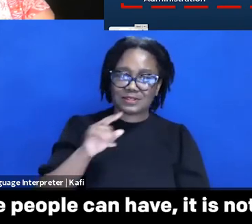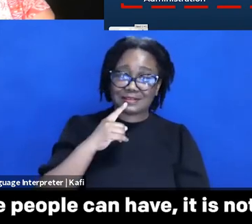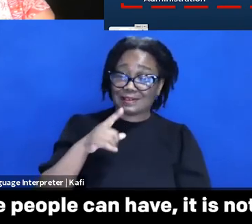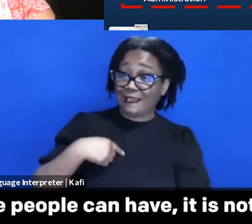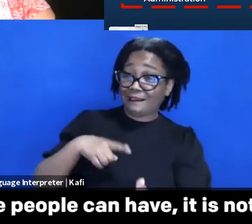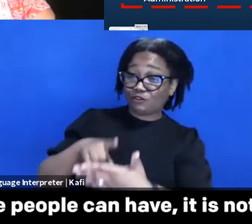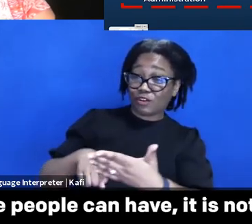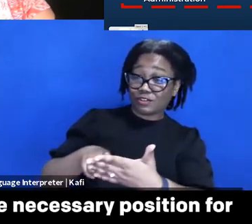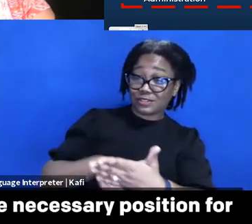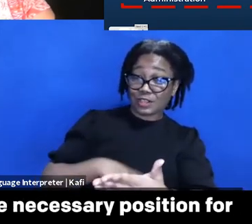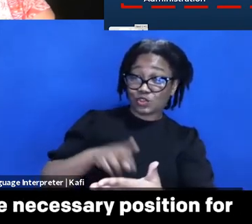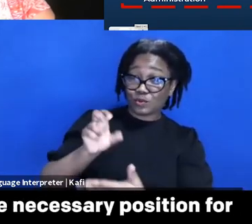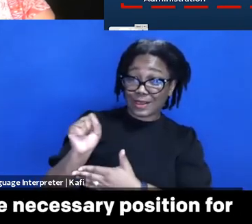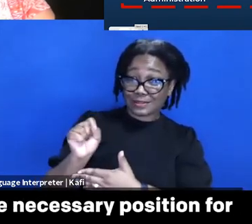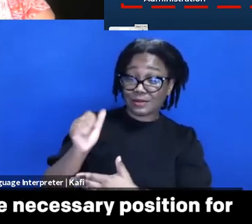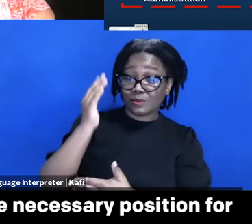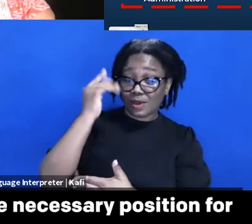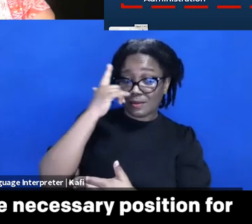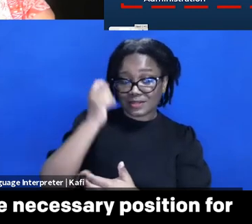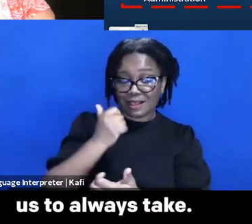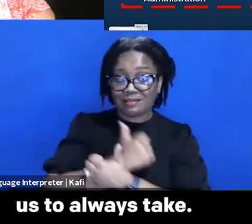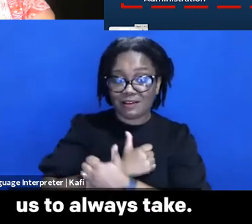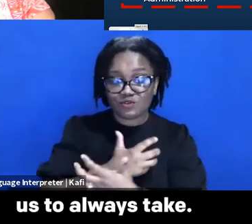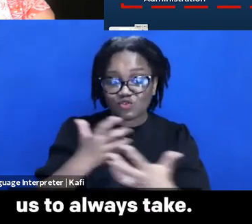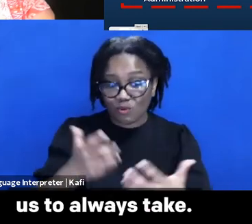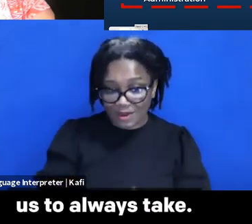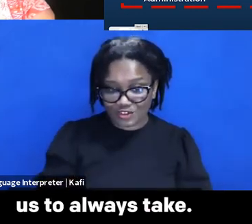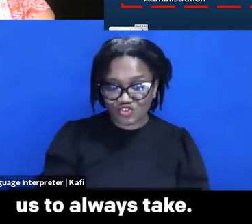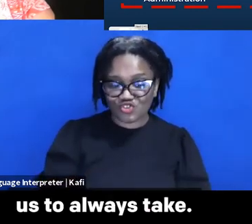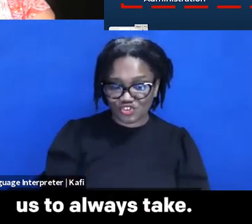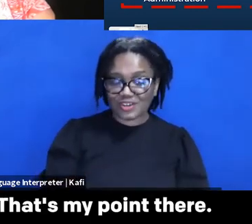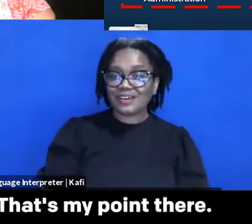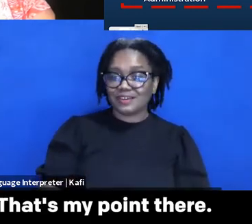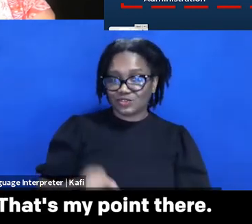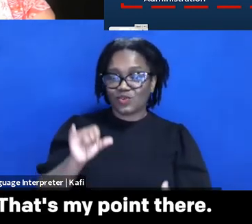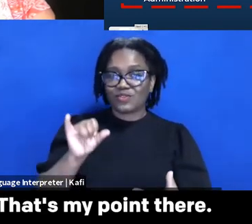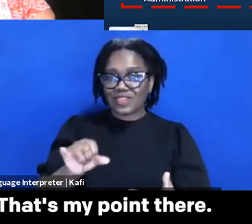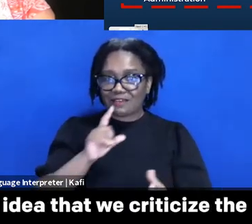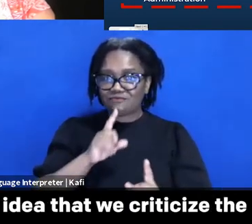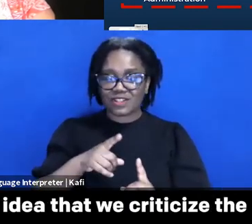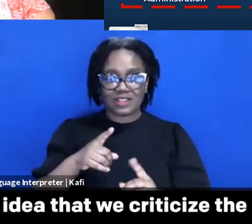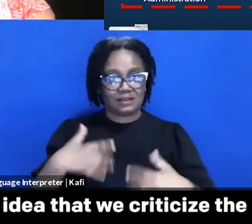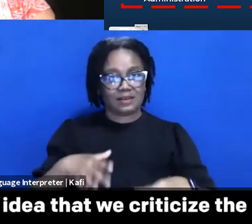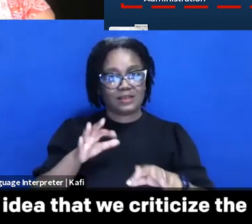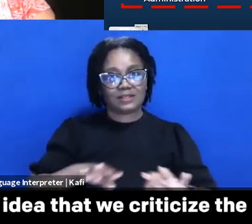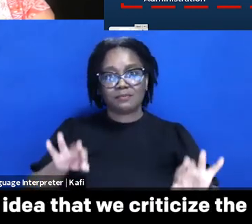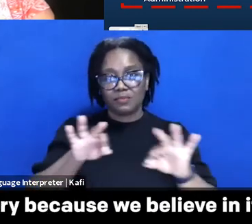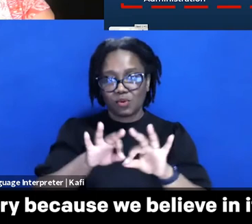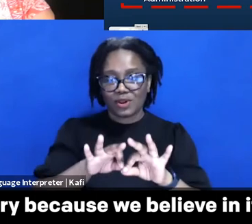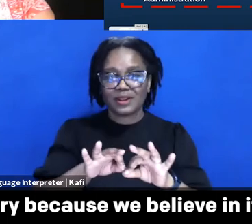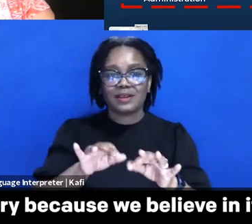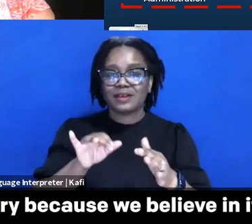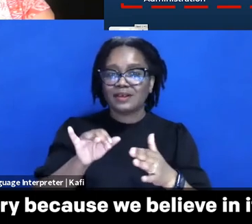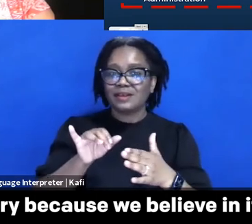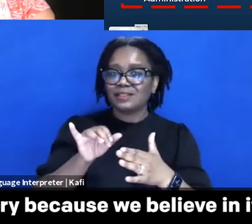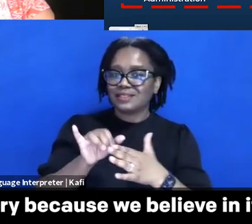can have, it is not the necessary position for us to always take. That's my point here. The idea that we criticize the country